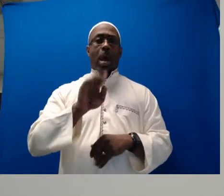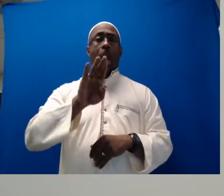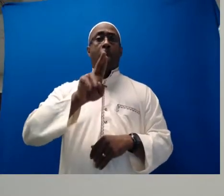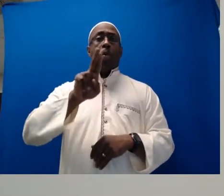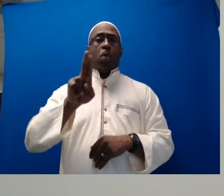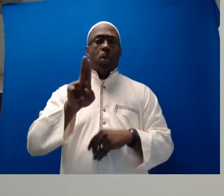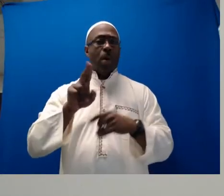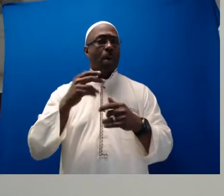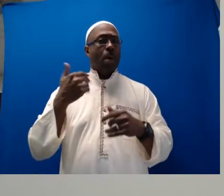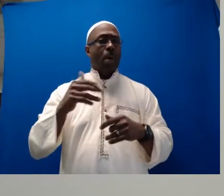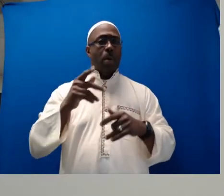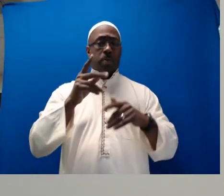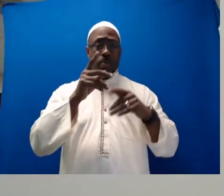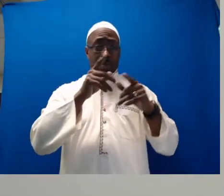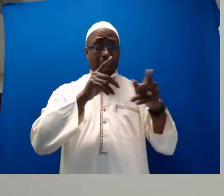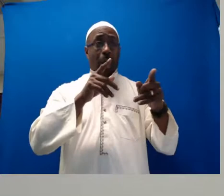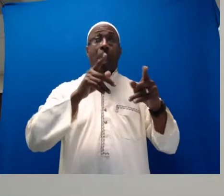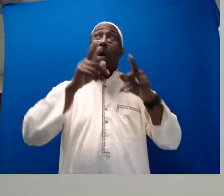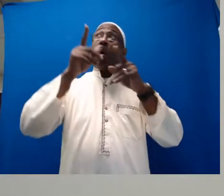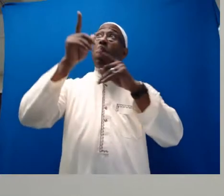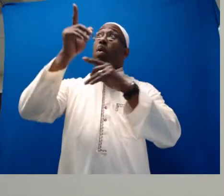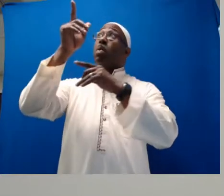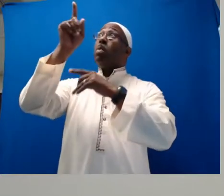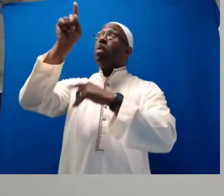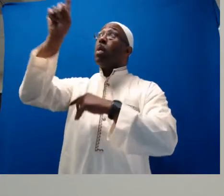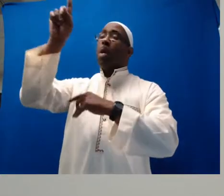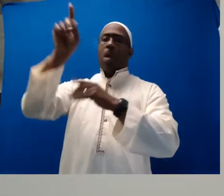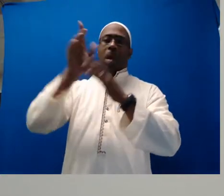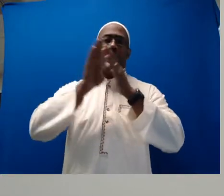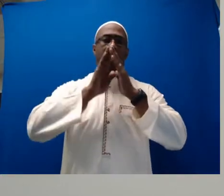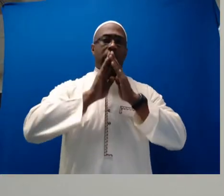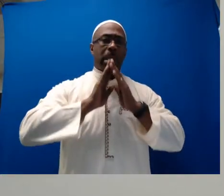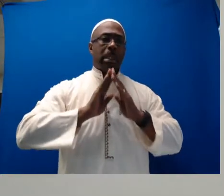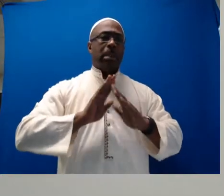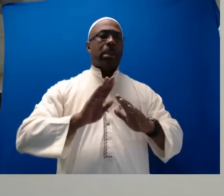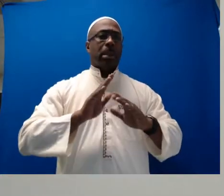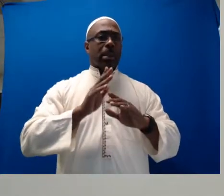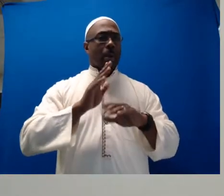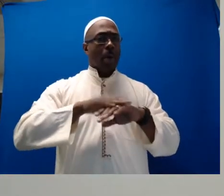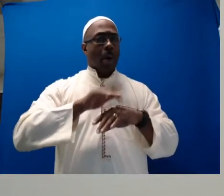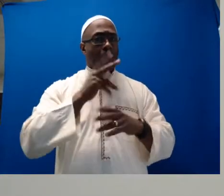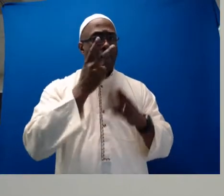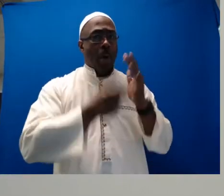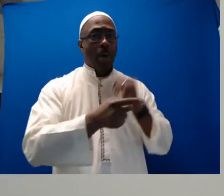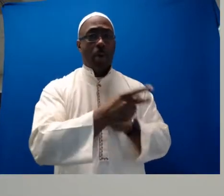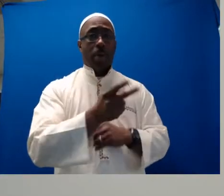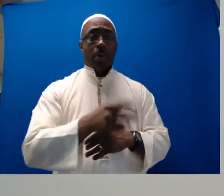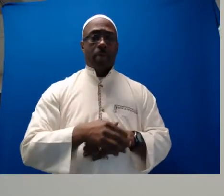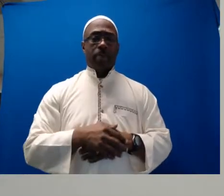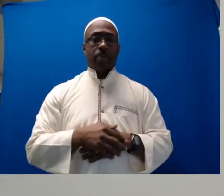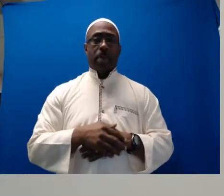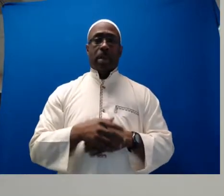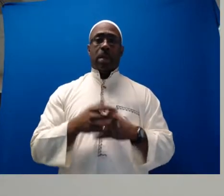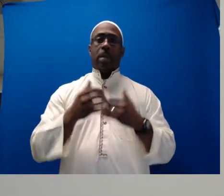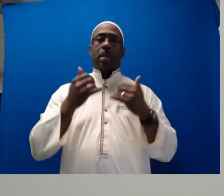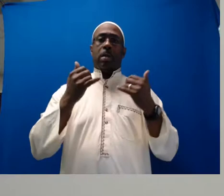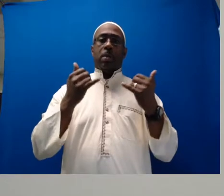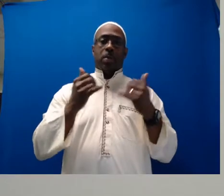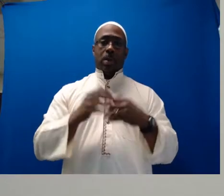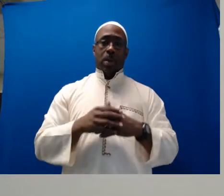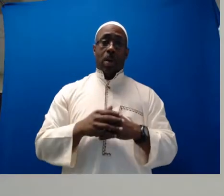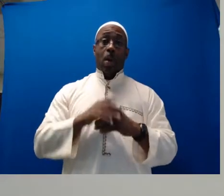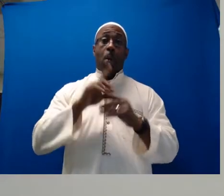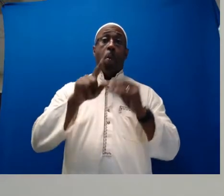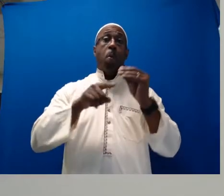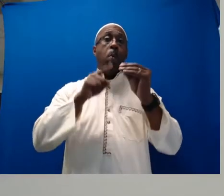Umar, may Allah Azza wa Jalla be pleased with both of them. But during Uthman's time, may Allah Azza wa Jal be pleased with him,